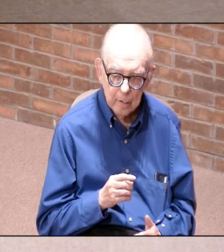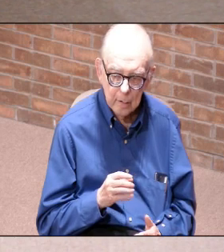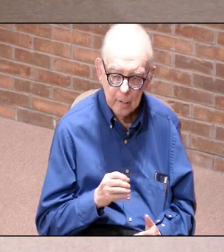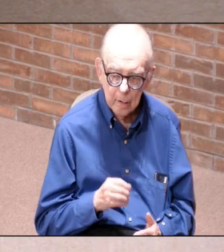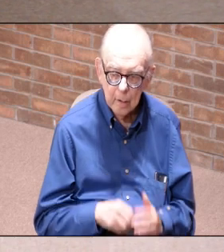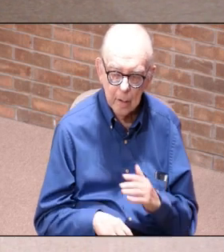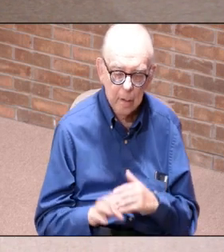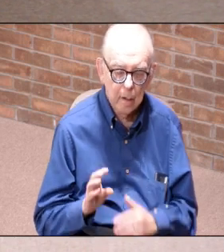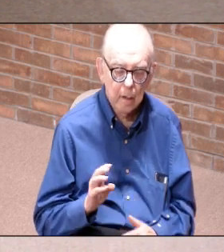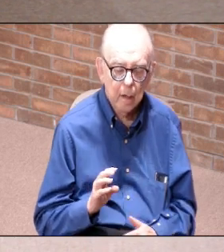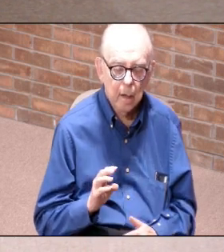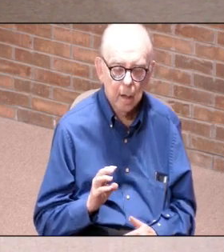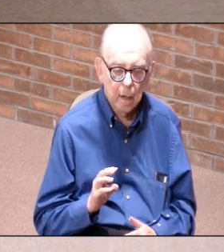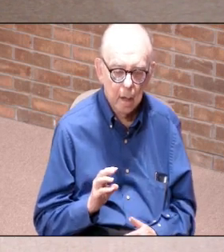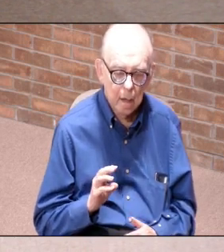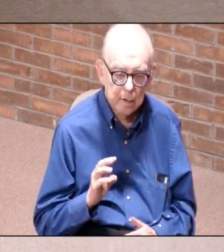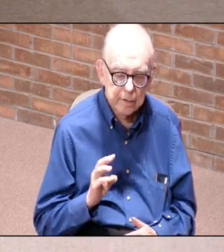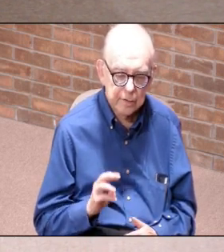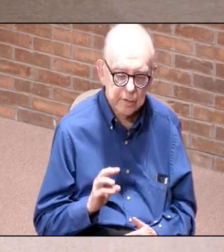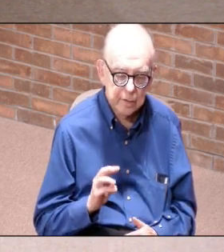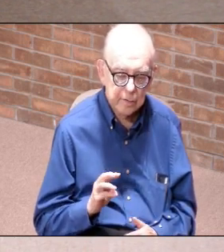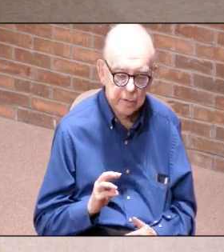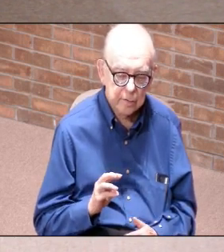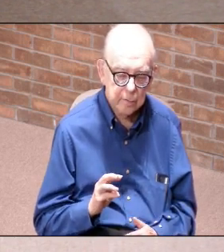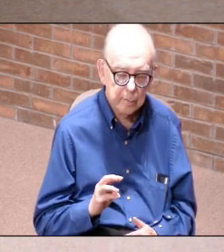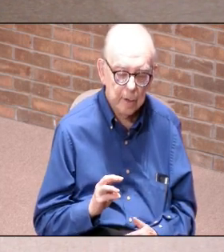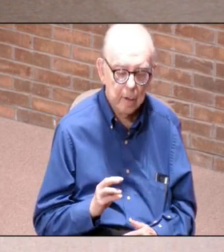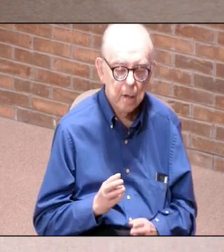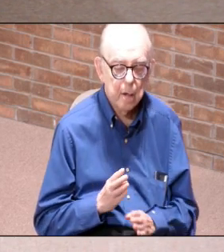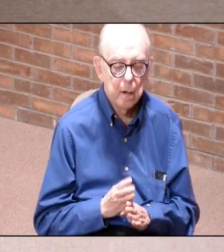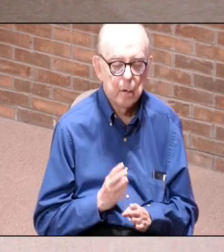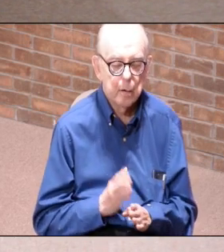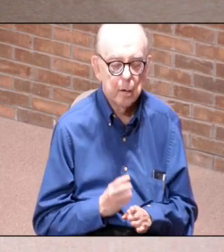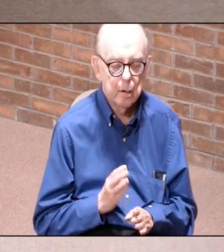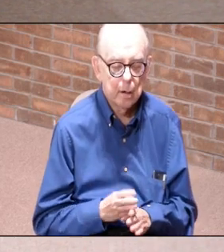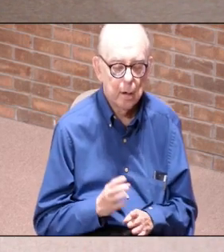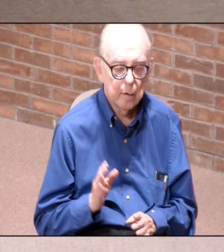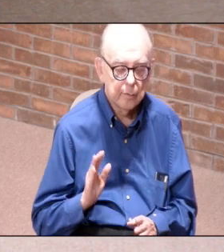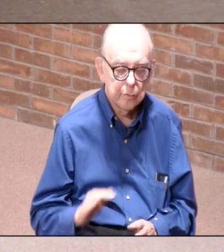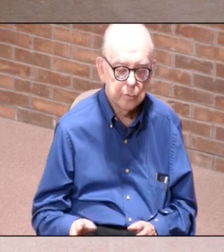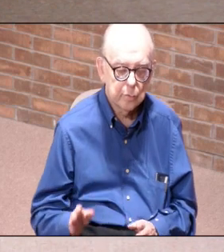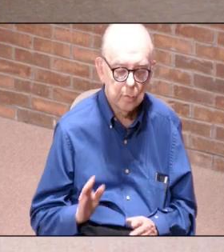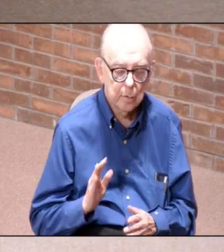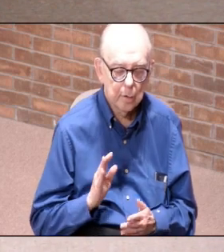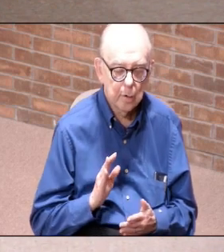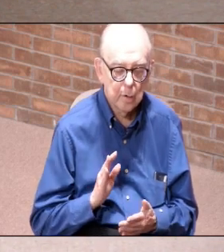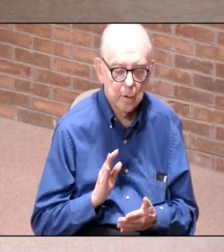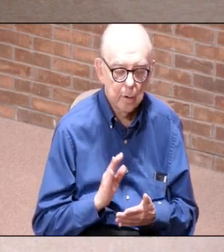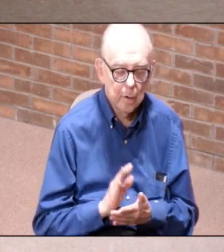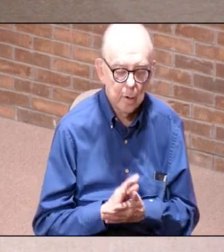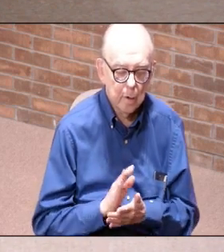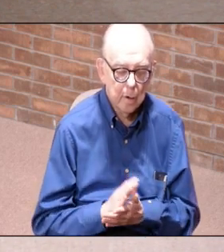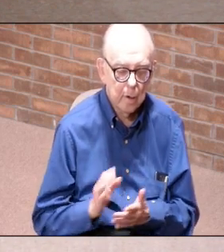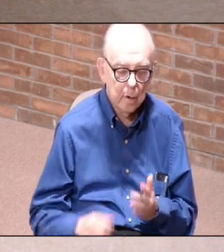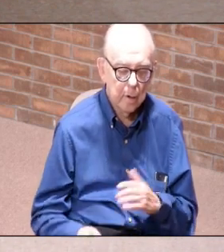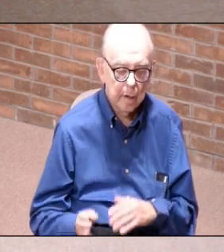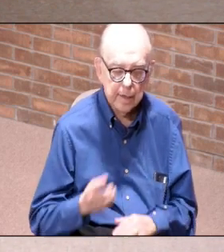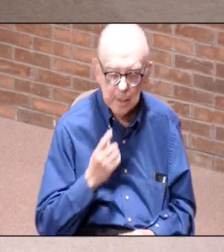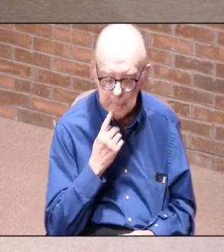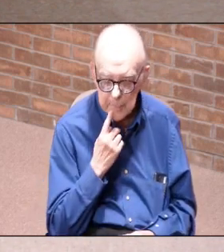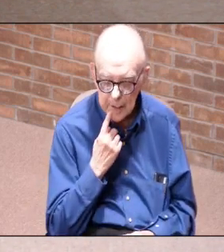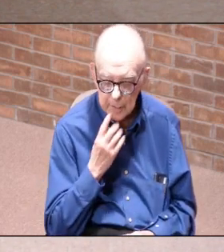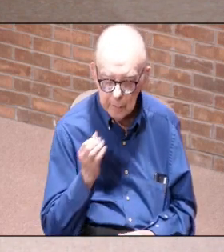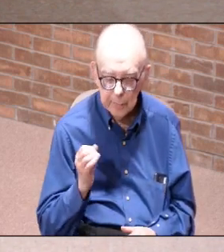a 66 or a passenger bus of school children in the mouth of that